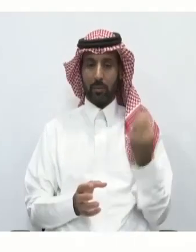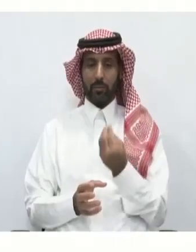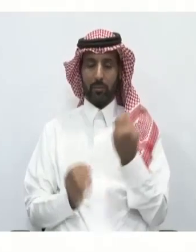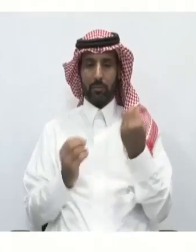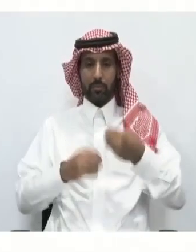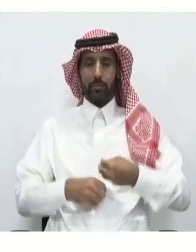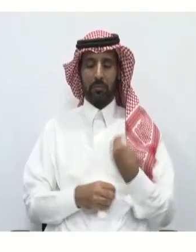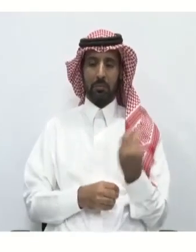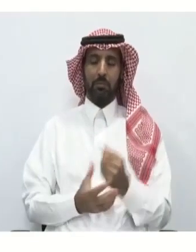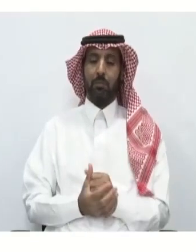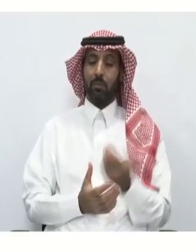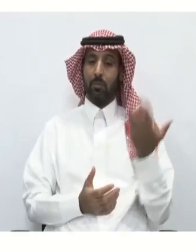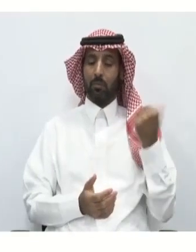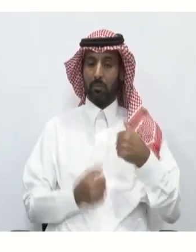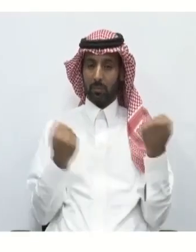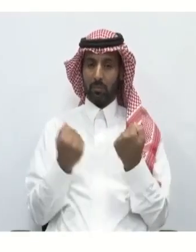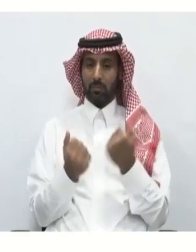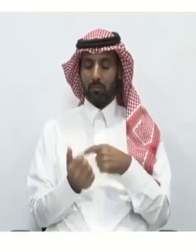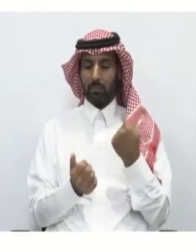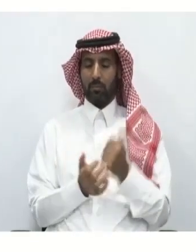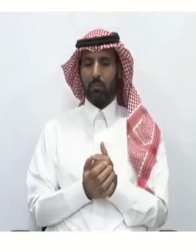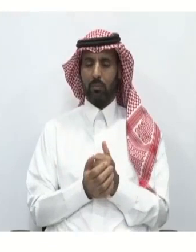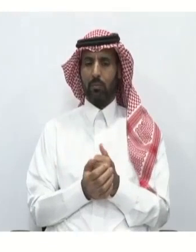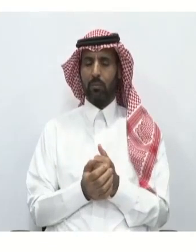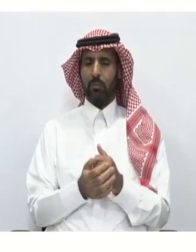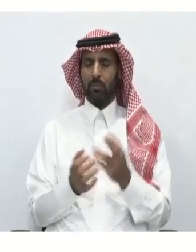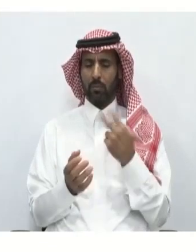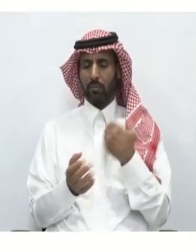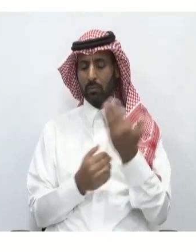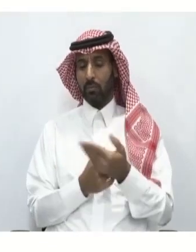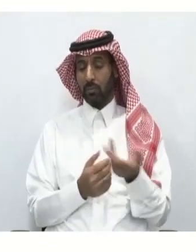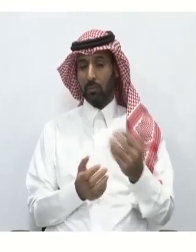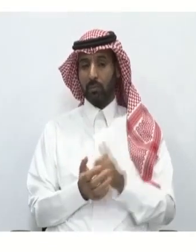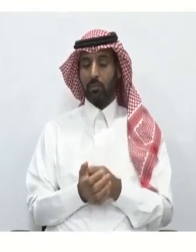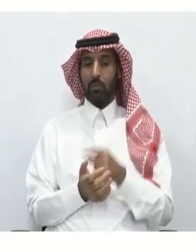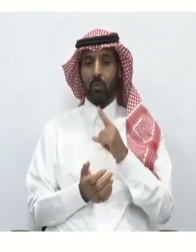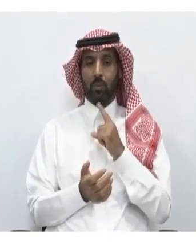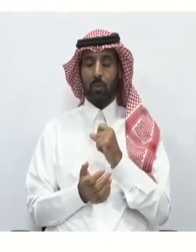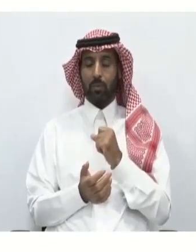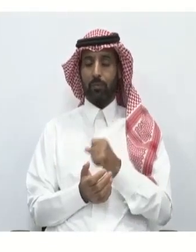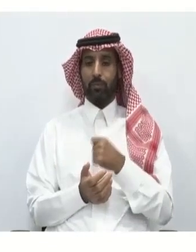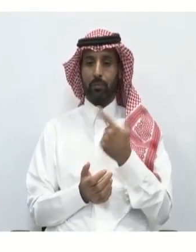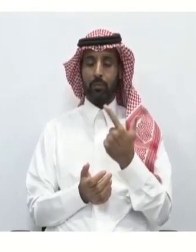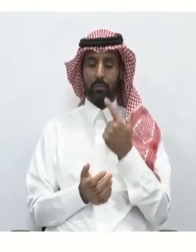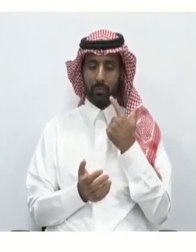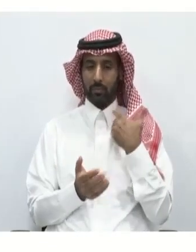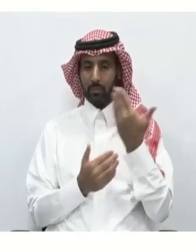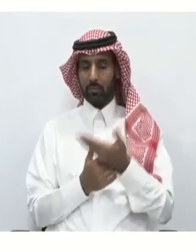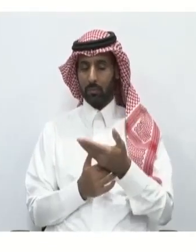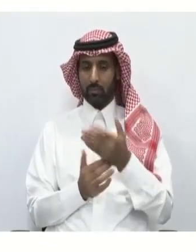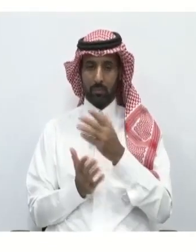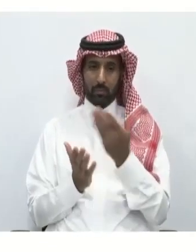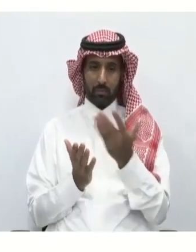we took previously, the first exercise in page 107. Let's take it again, read and answer the question. The Maho